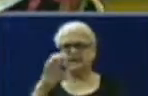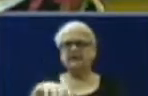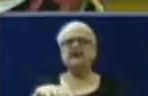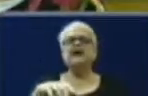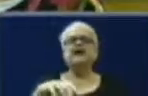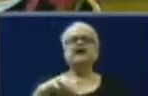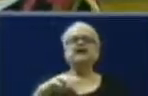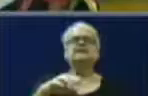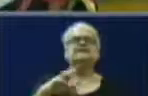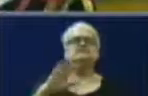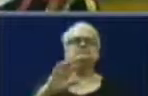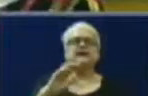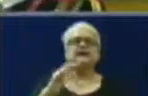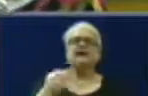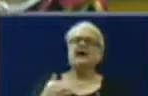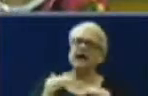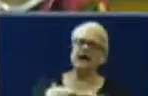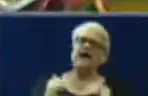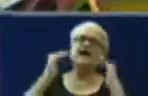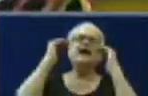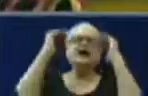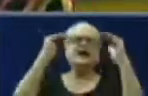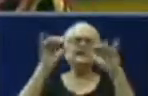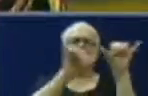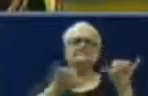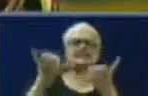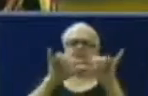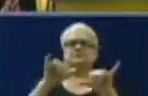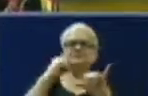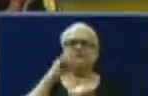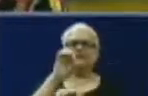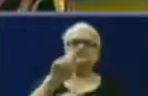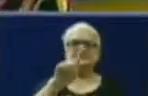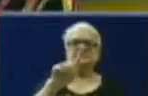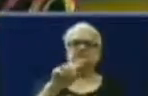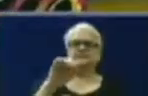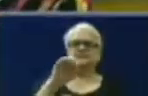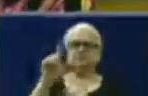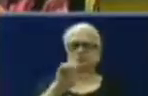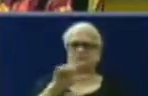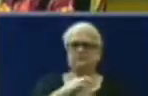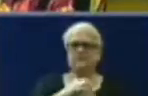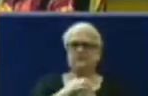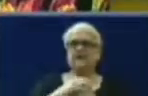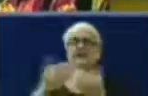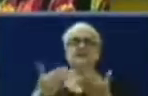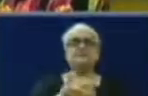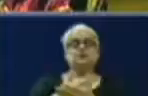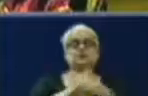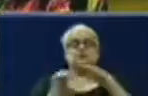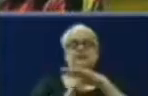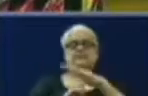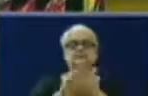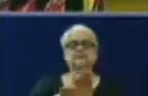for educational standards, very high. I strongly believe that the new elementary school should carry the name of a great